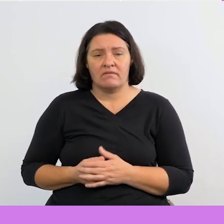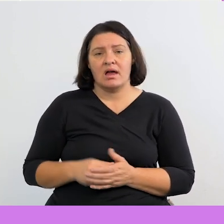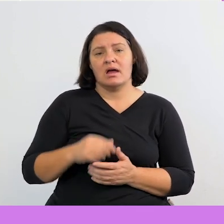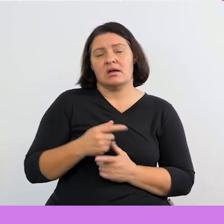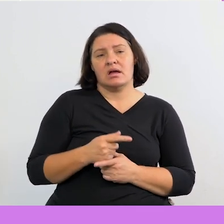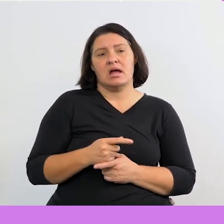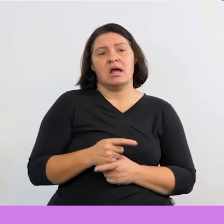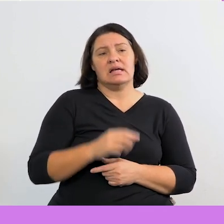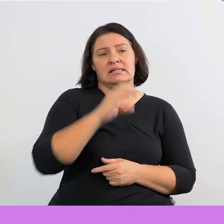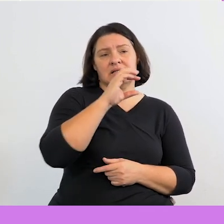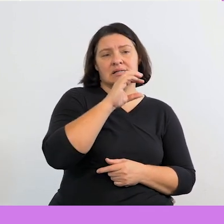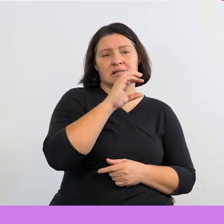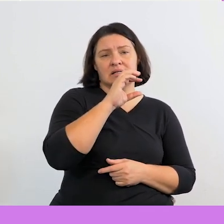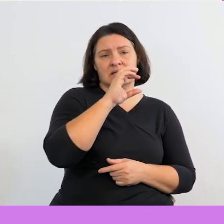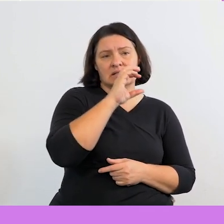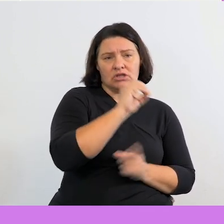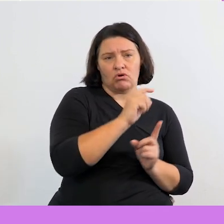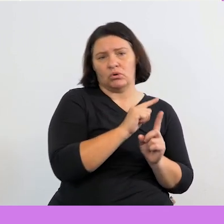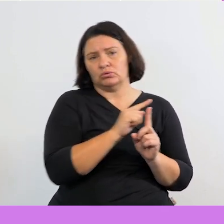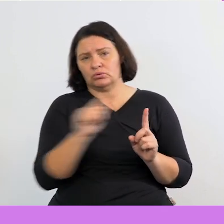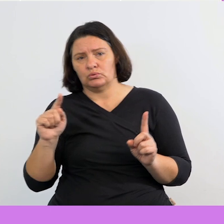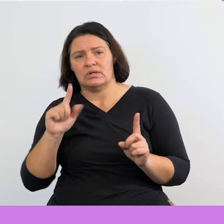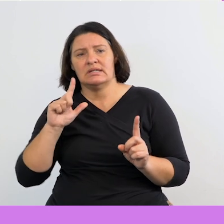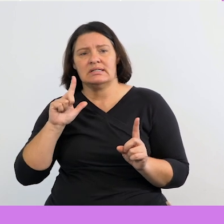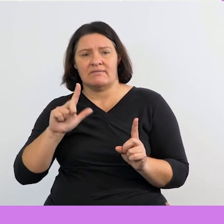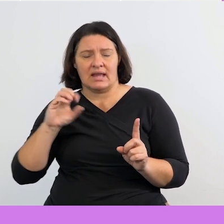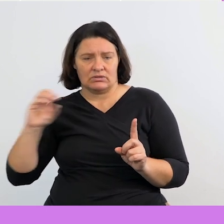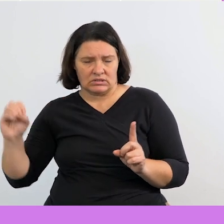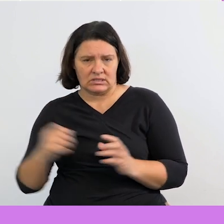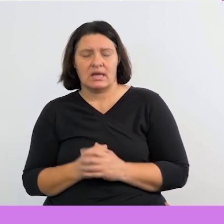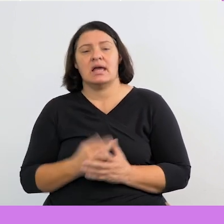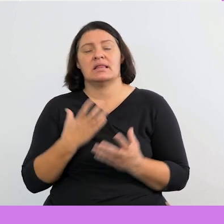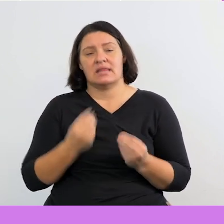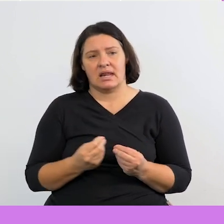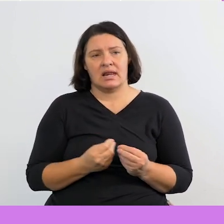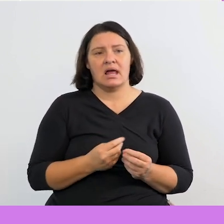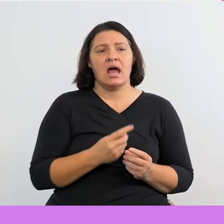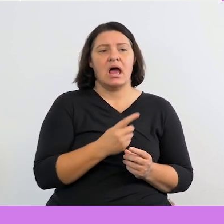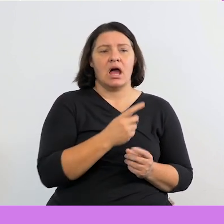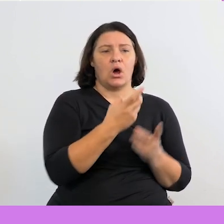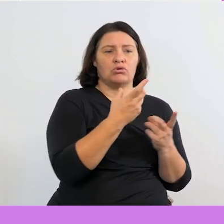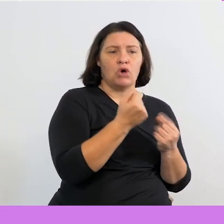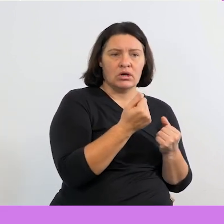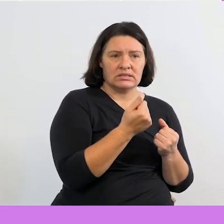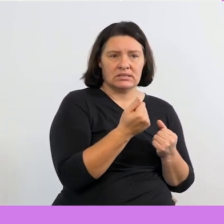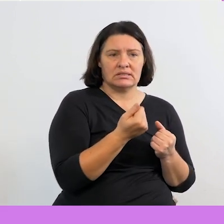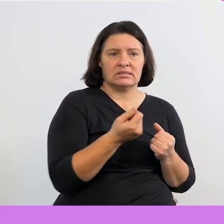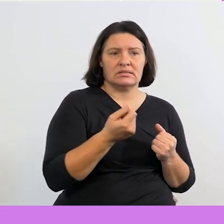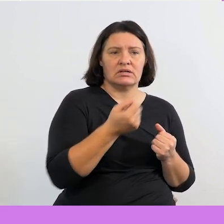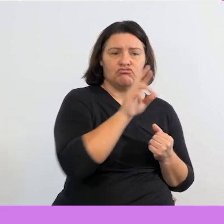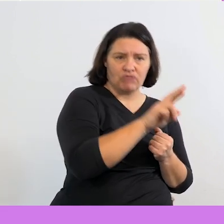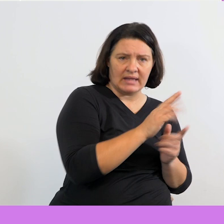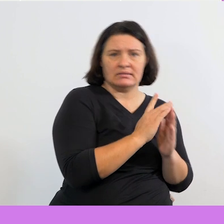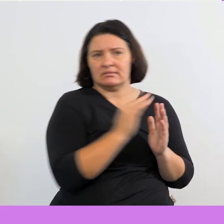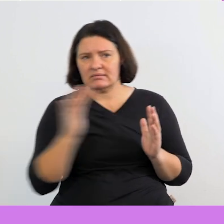it's 0, 100 up to 700. Then we have our total cost in rand as well, yeah? And then we have our income,